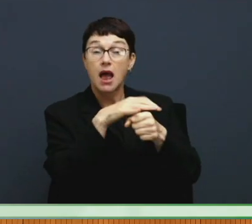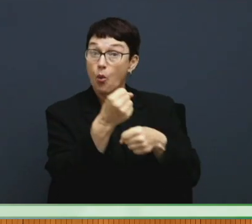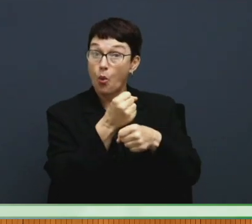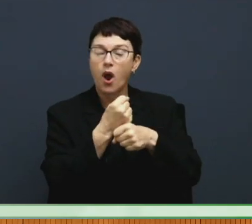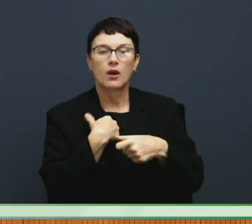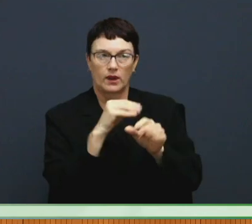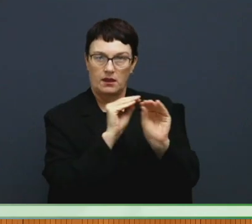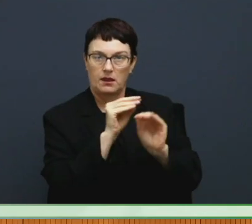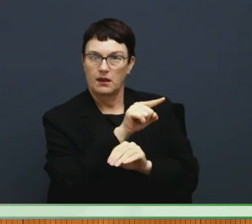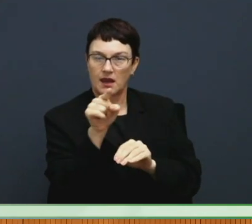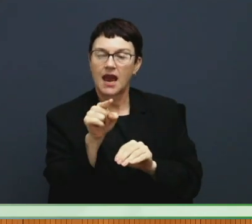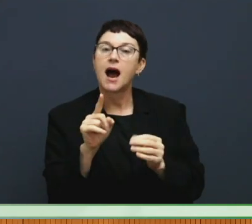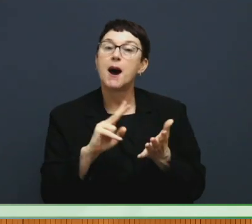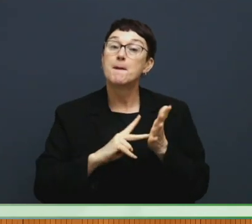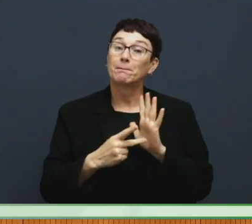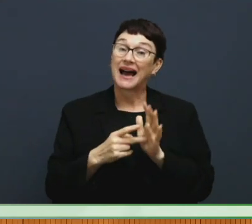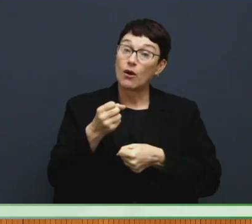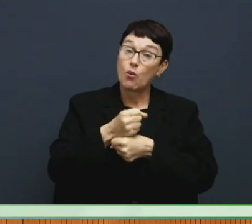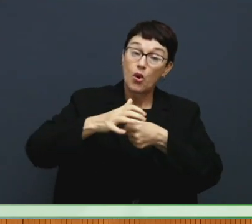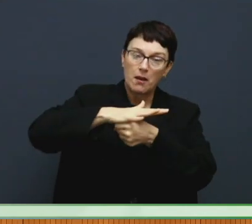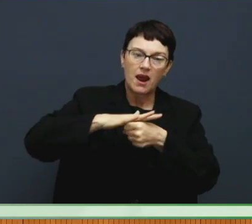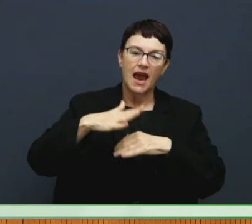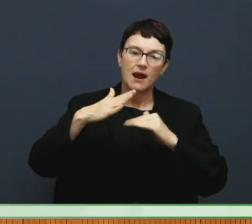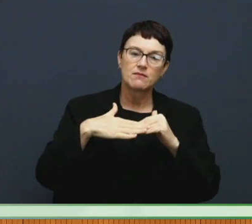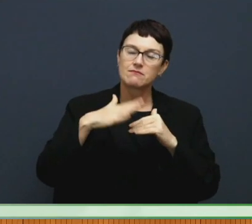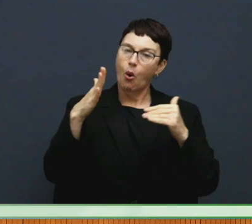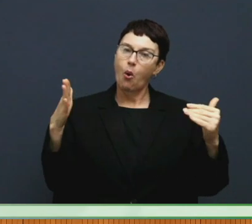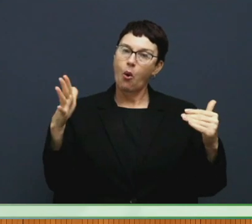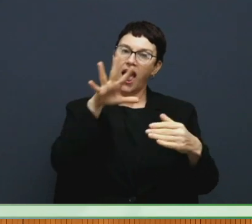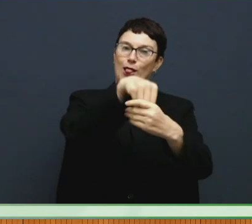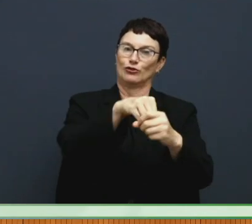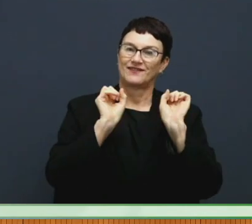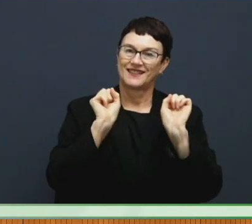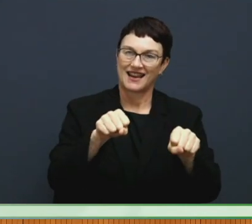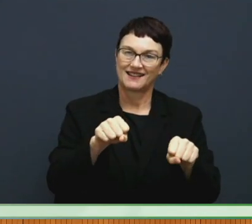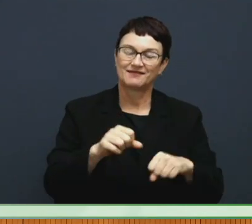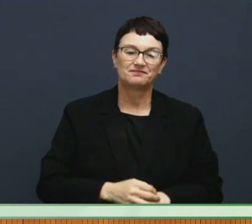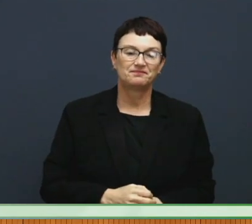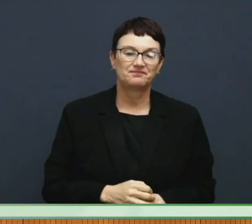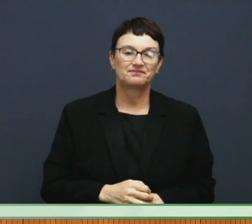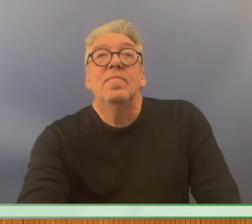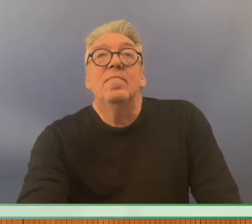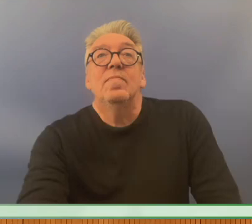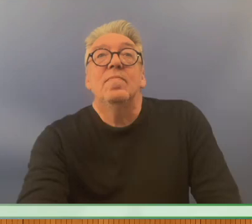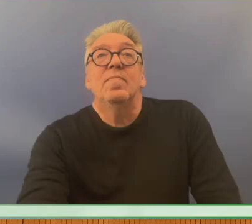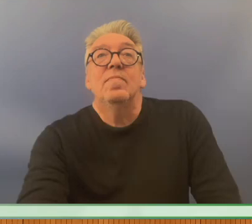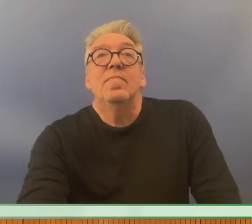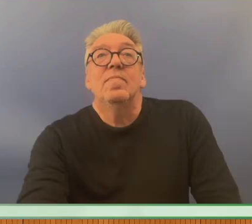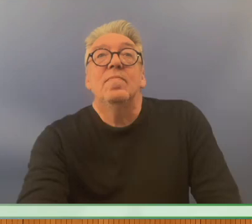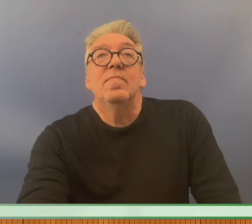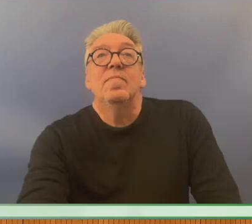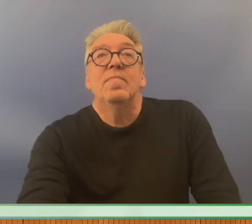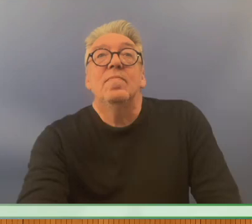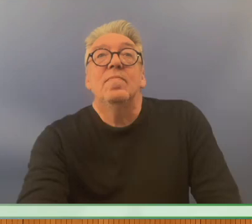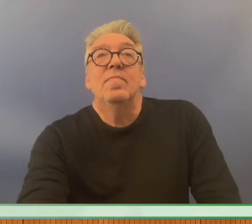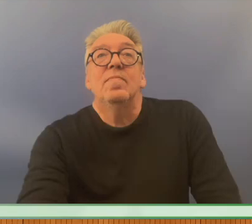inclusive workplaces for youth with disabilities. And I think I'm really excited to share with